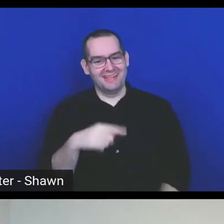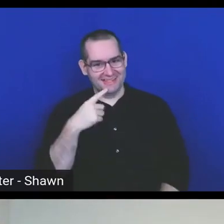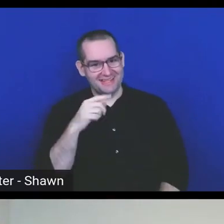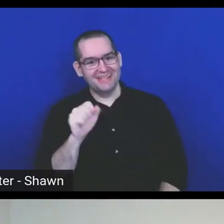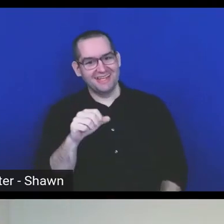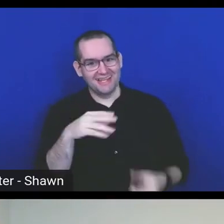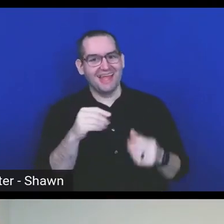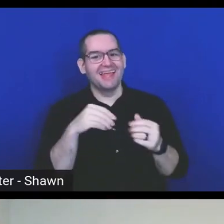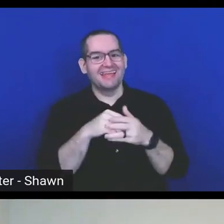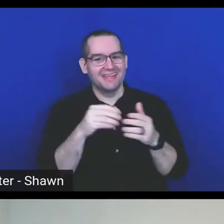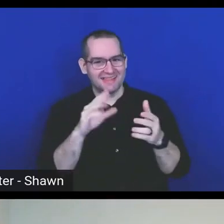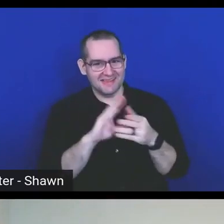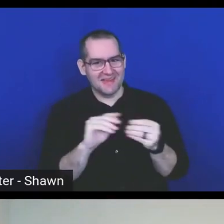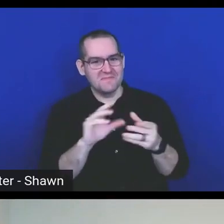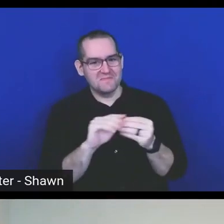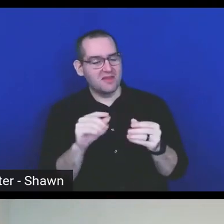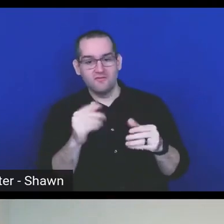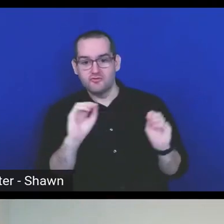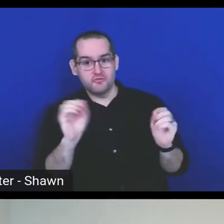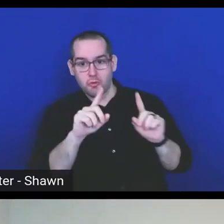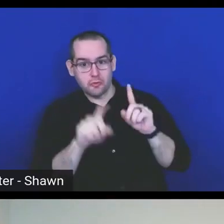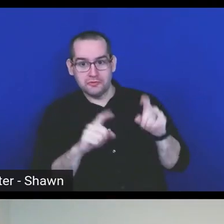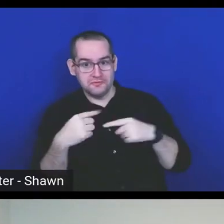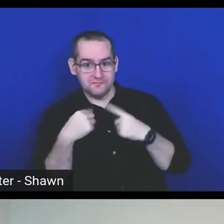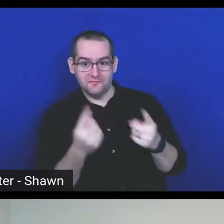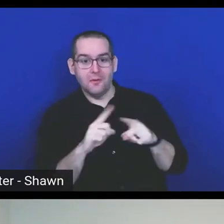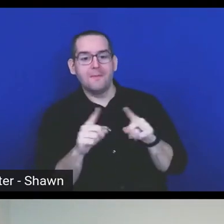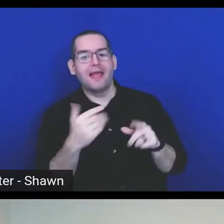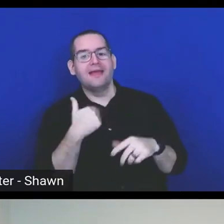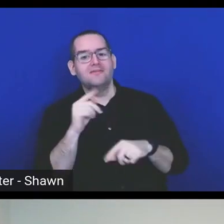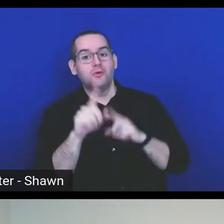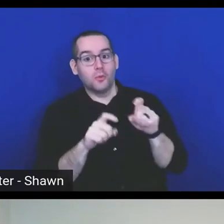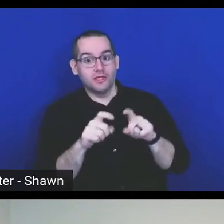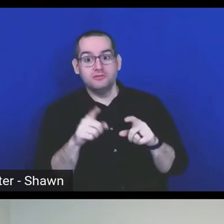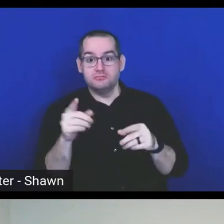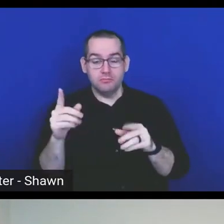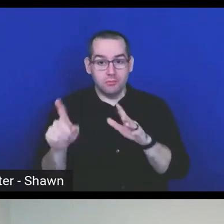comments, we don't have any questions so far, but if you do have questions that come up, Saiyam